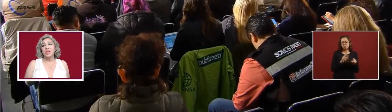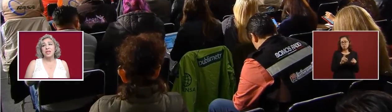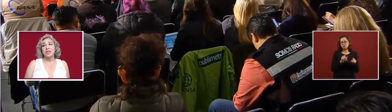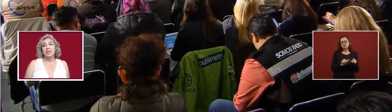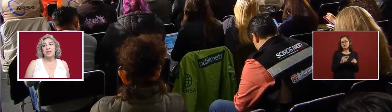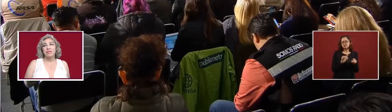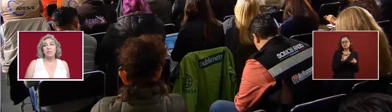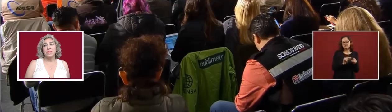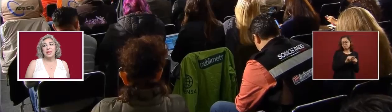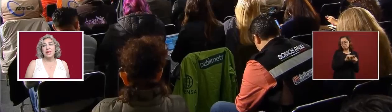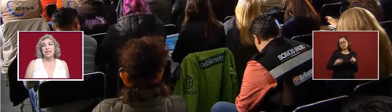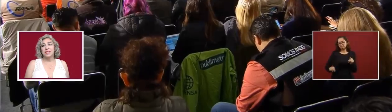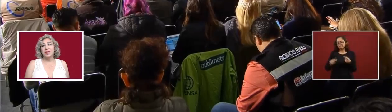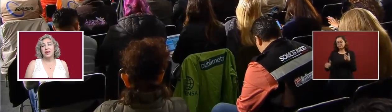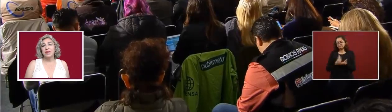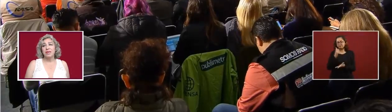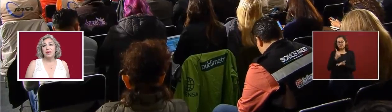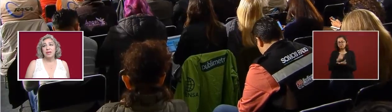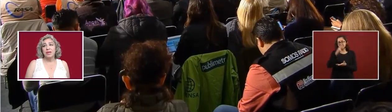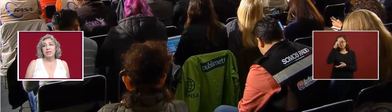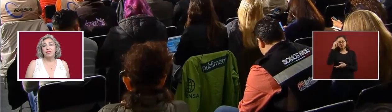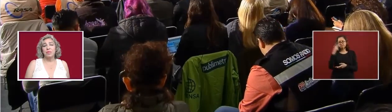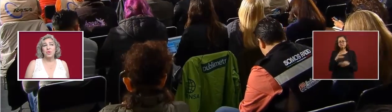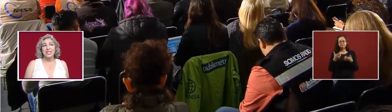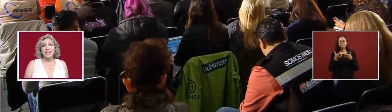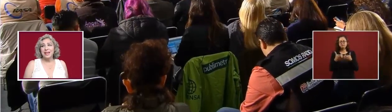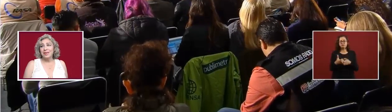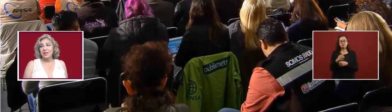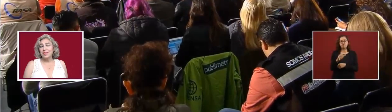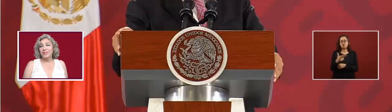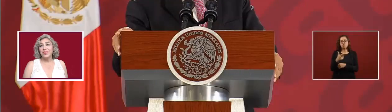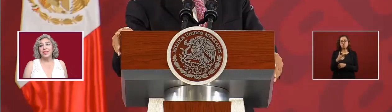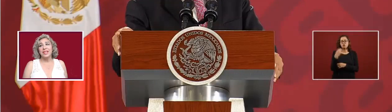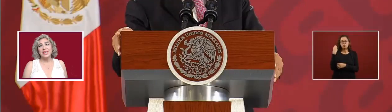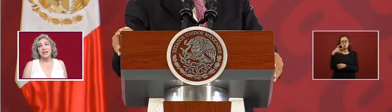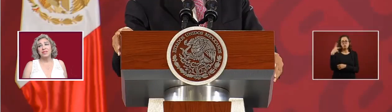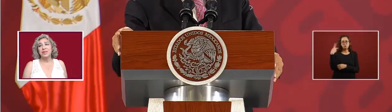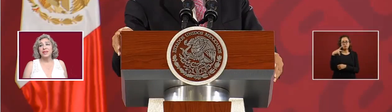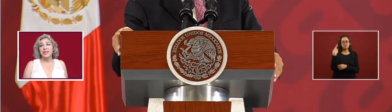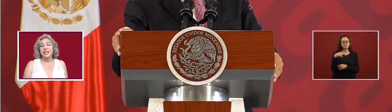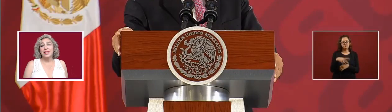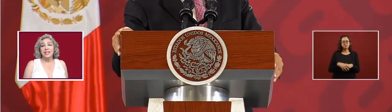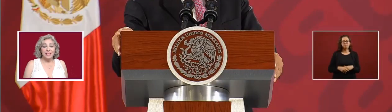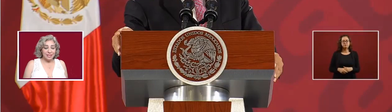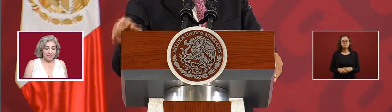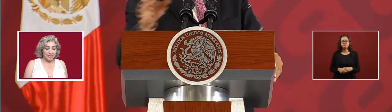So he took it from Costa Rica to here, from Huachinango, the town.